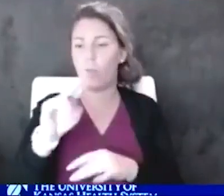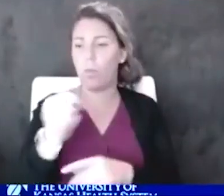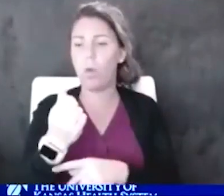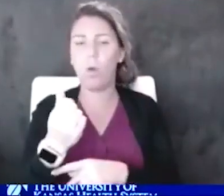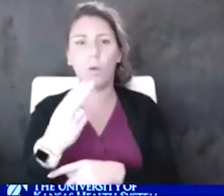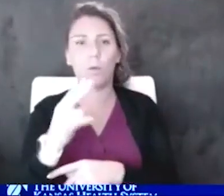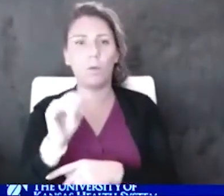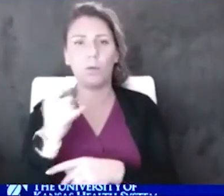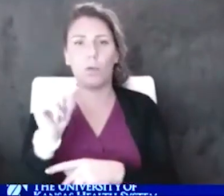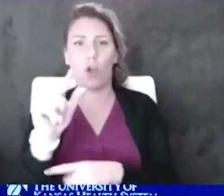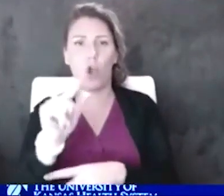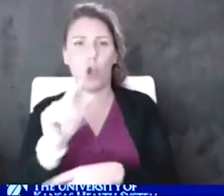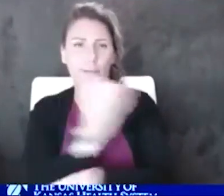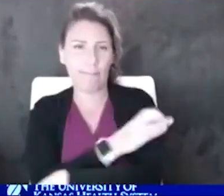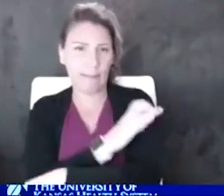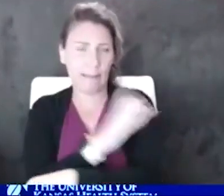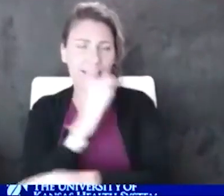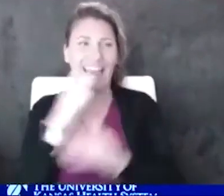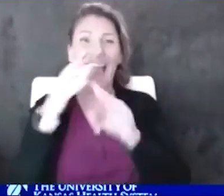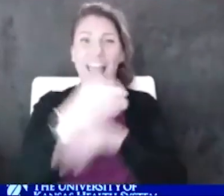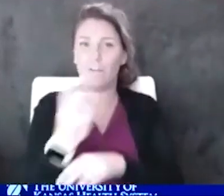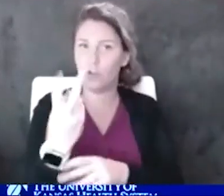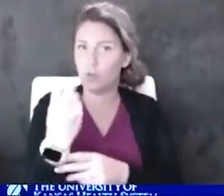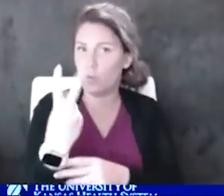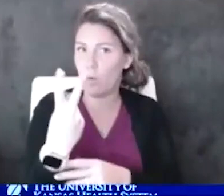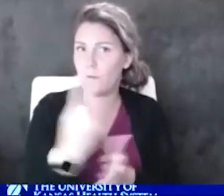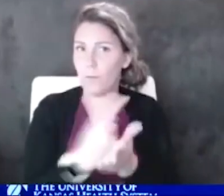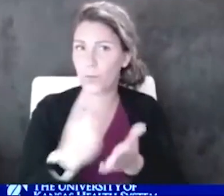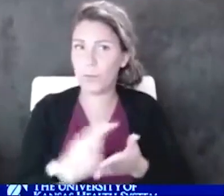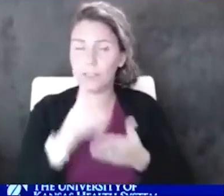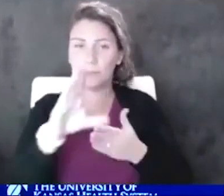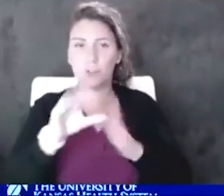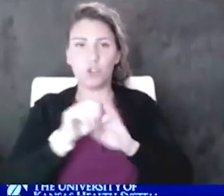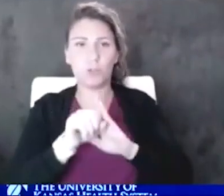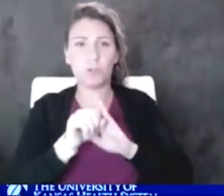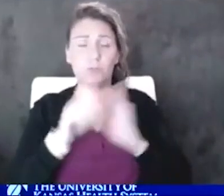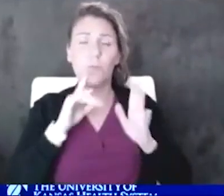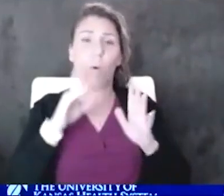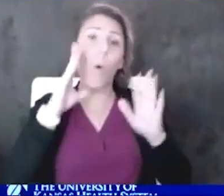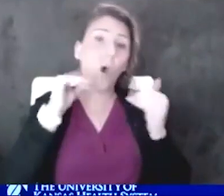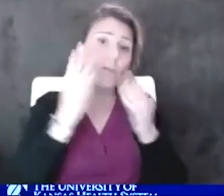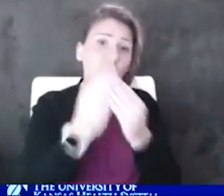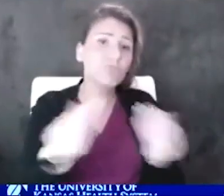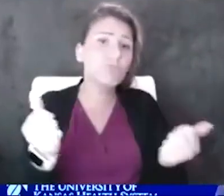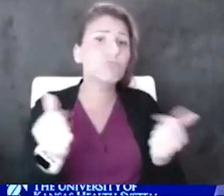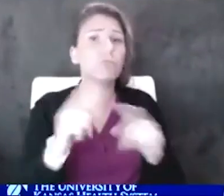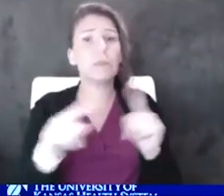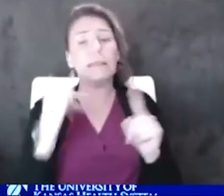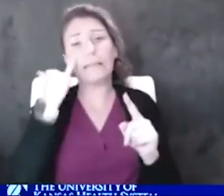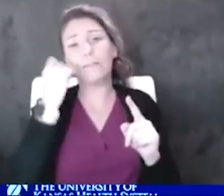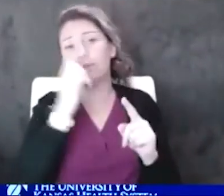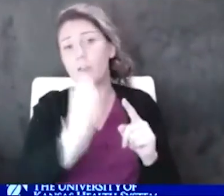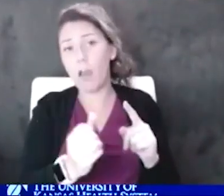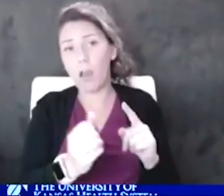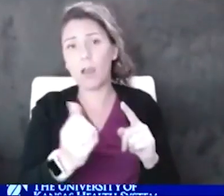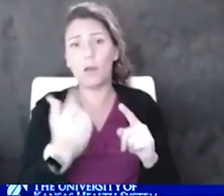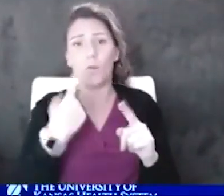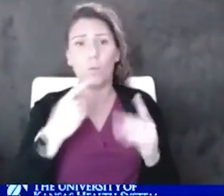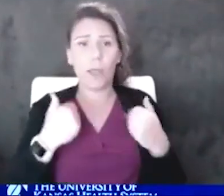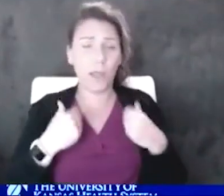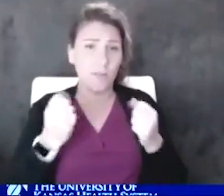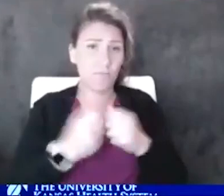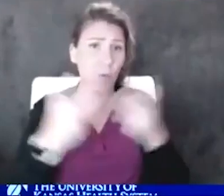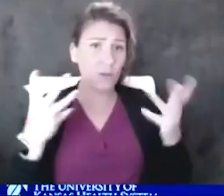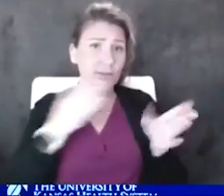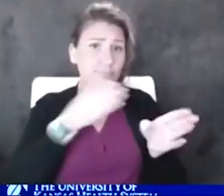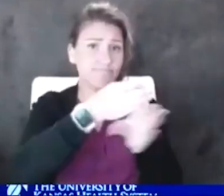acute symptoms. Hopefully within that time your symptoms would resolve, but if they don't, you know, we have our multidisciplinary long haul